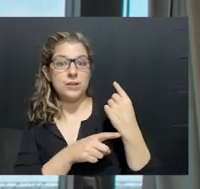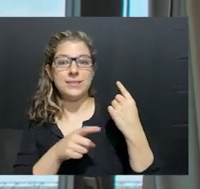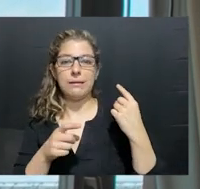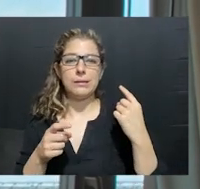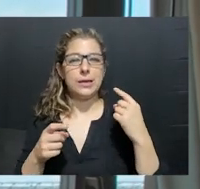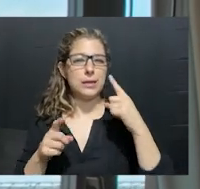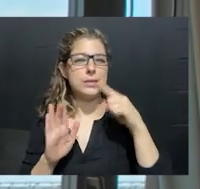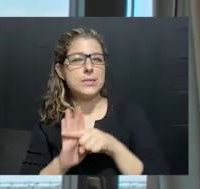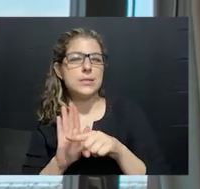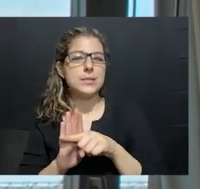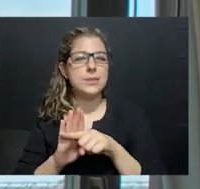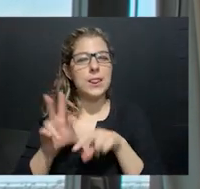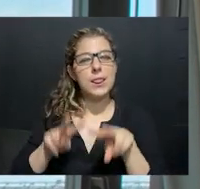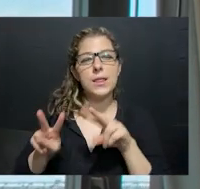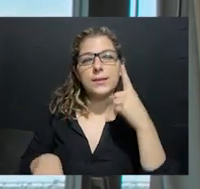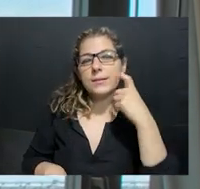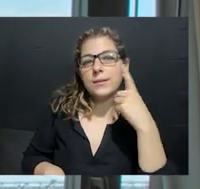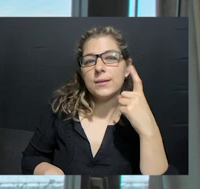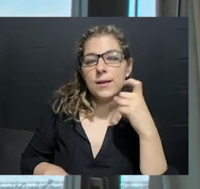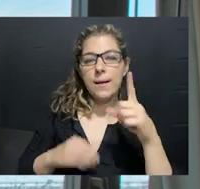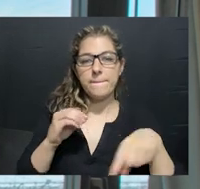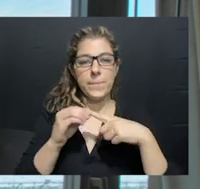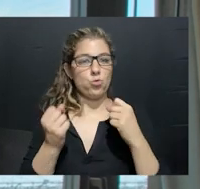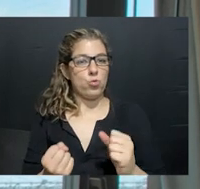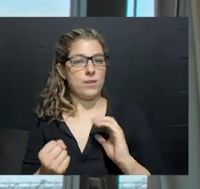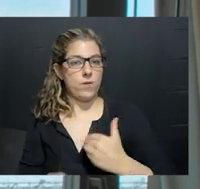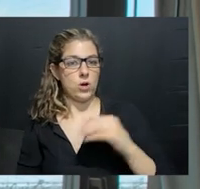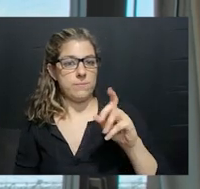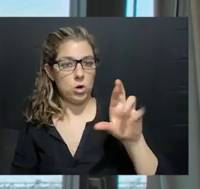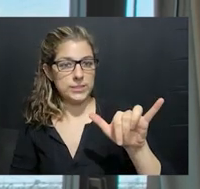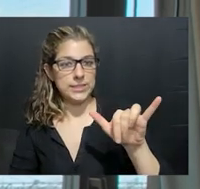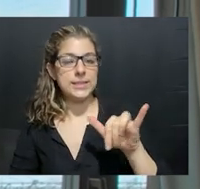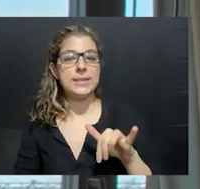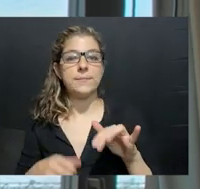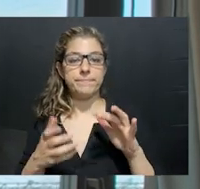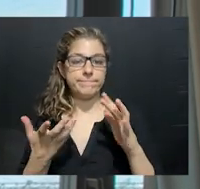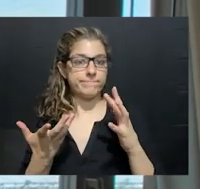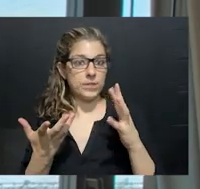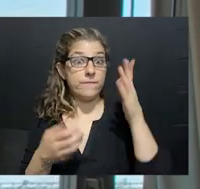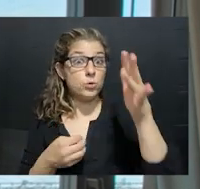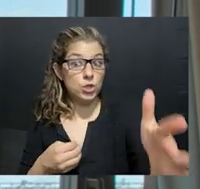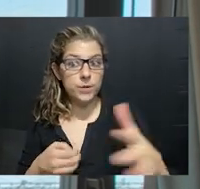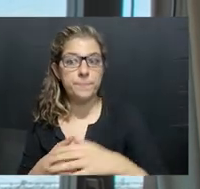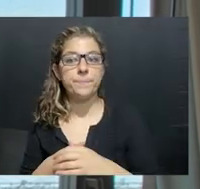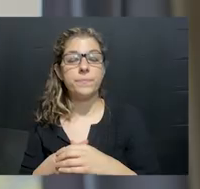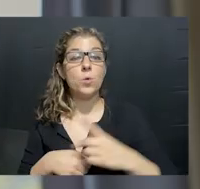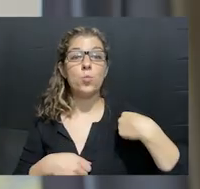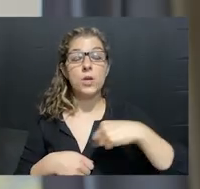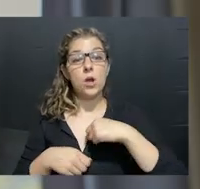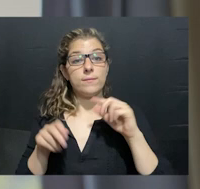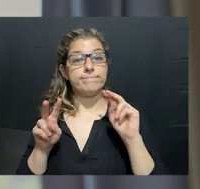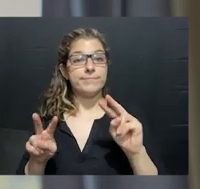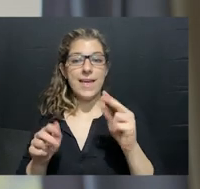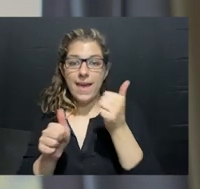of cynicism and skepticism about the strength of our democracy into the future. We are looking